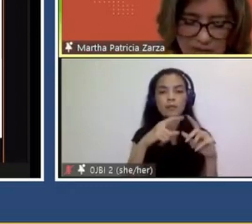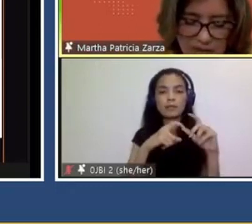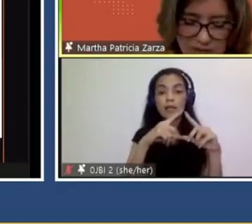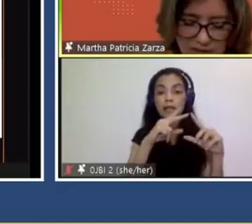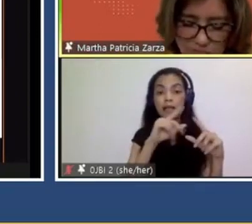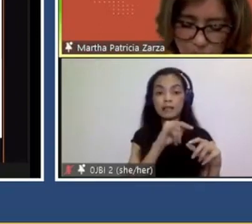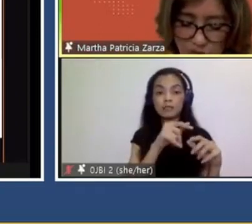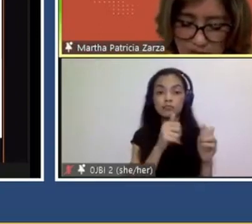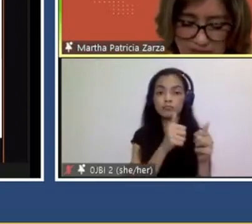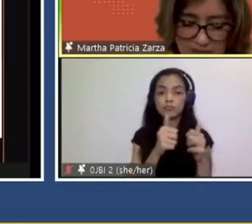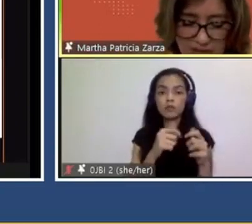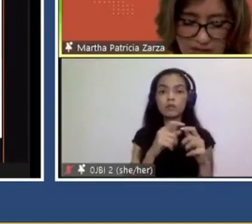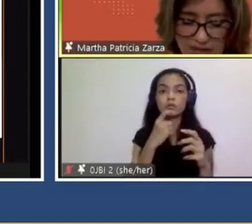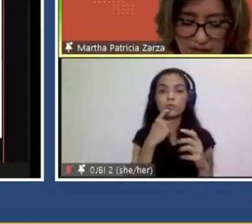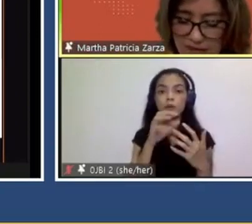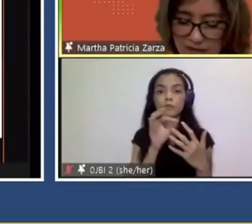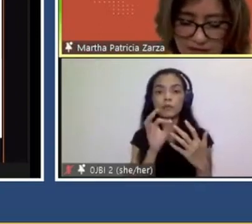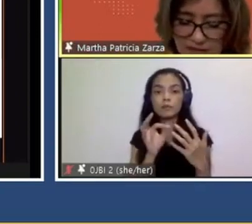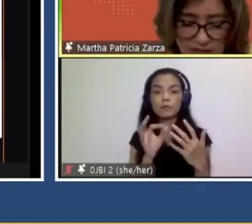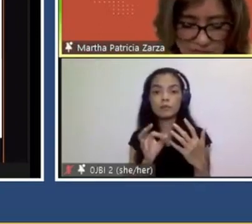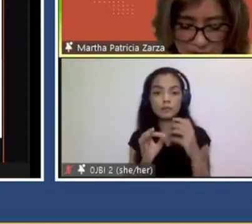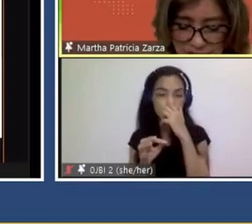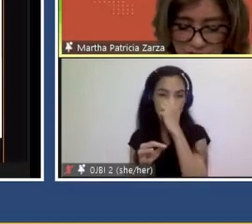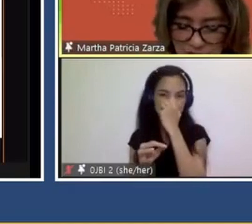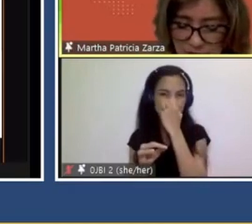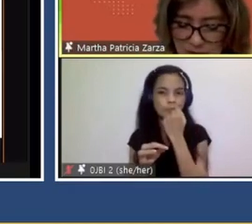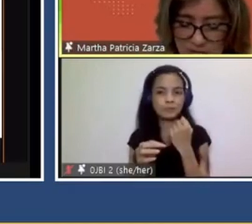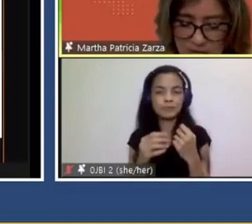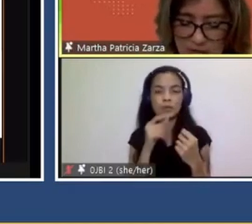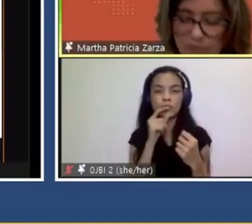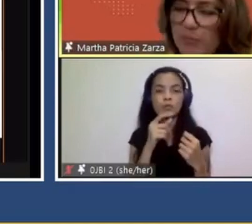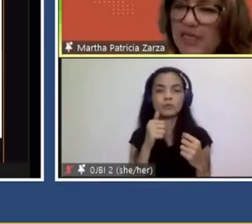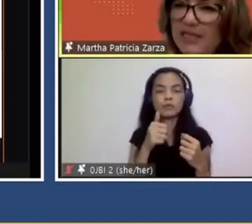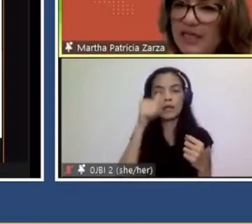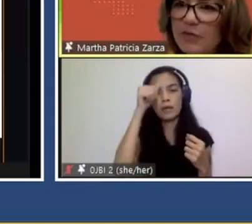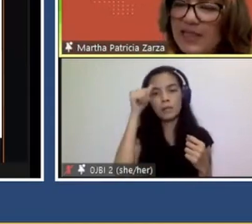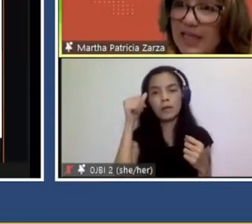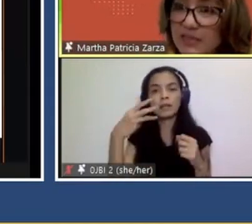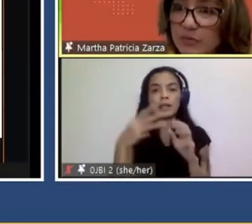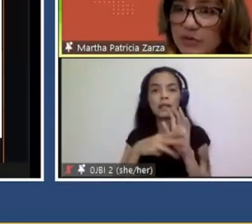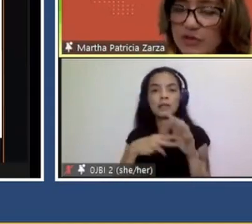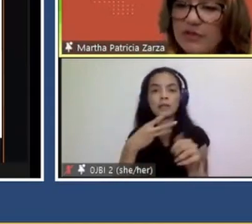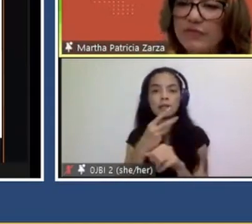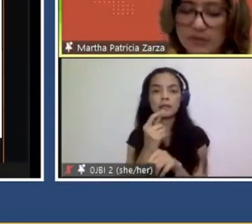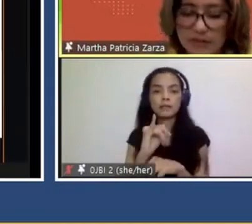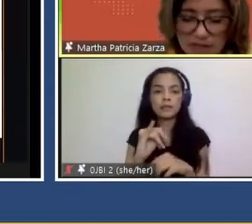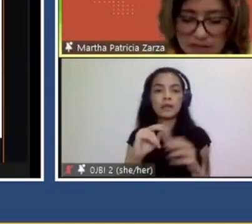selected the good things that it had in saving energy, meaning that with less